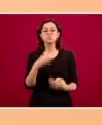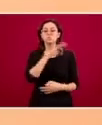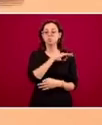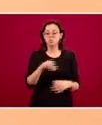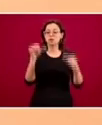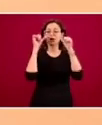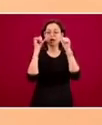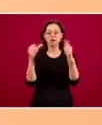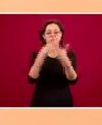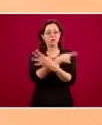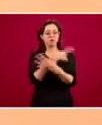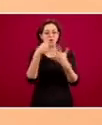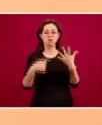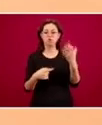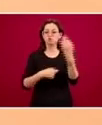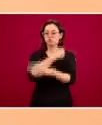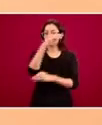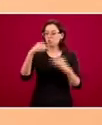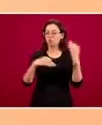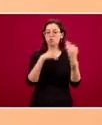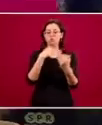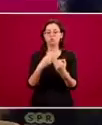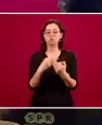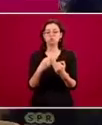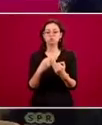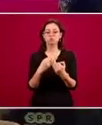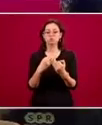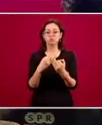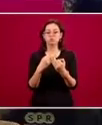117 youth integration centers.